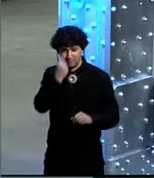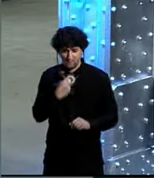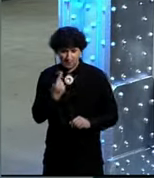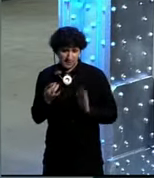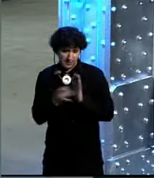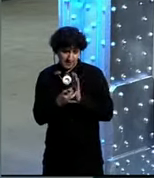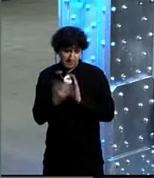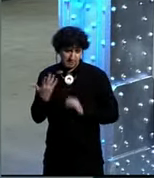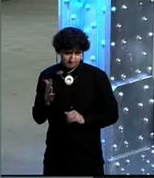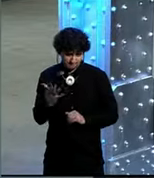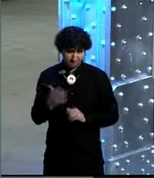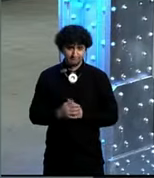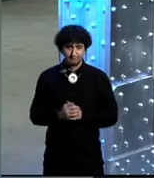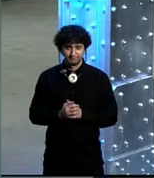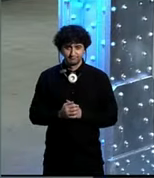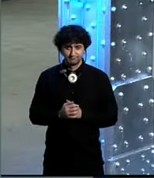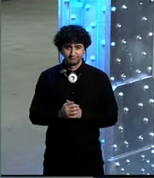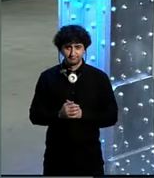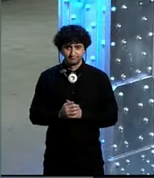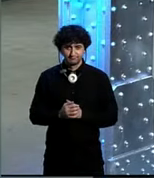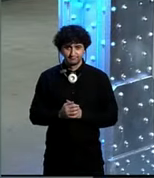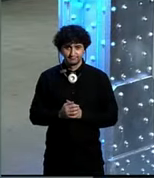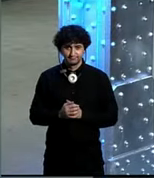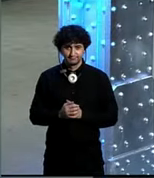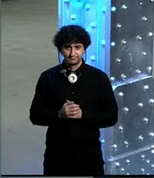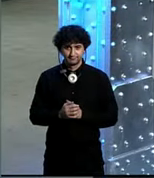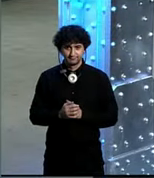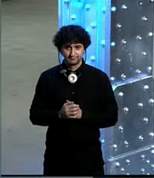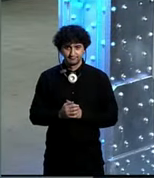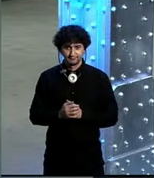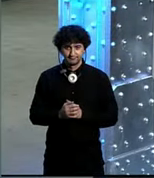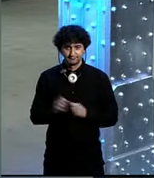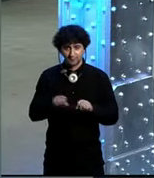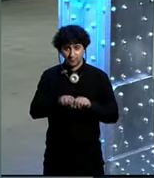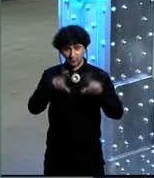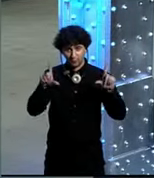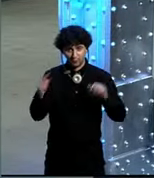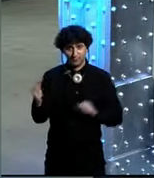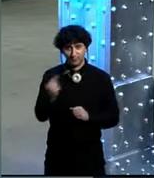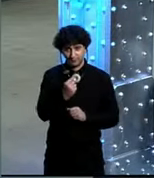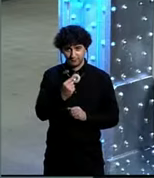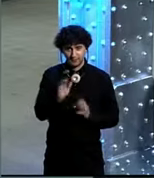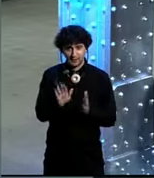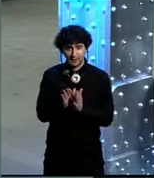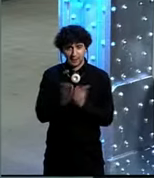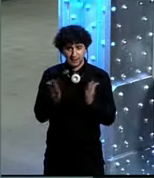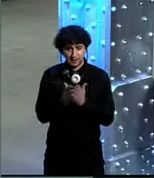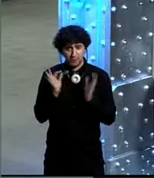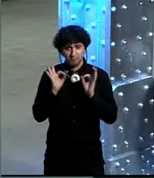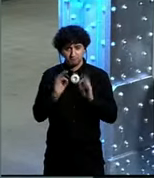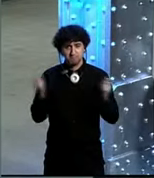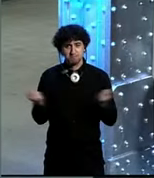take a leaf out of marketing's playbook and think about the practice championed by the late Griffin